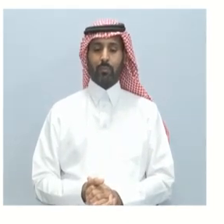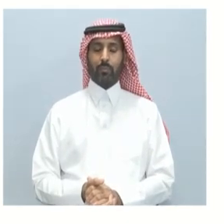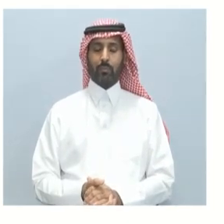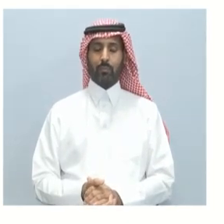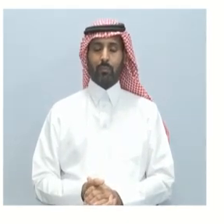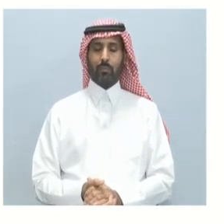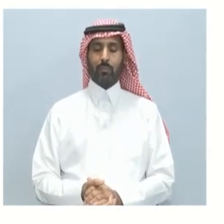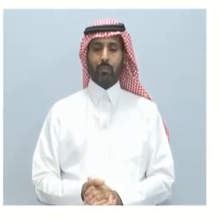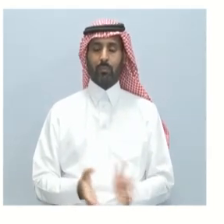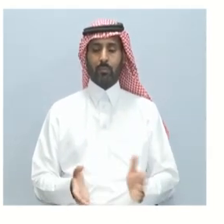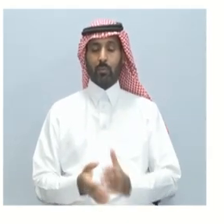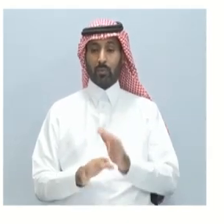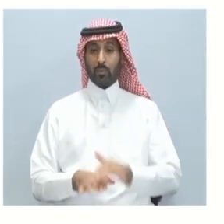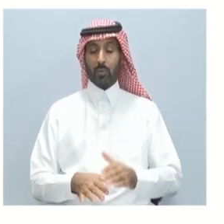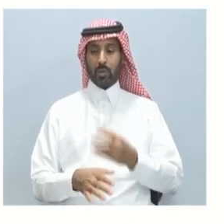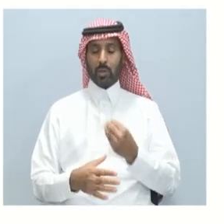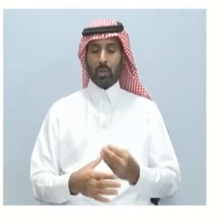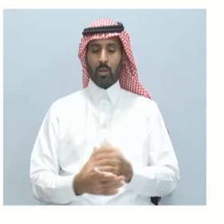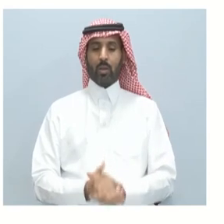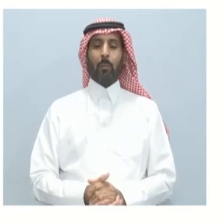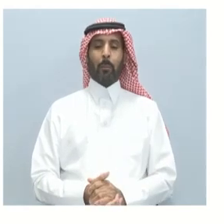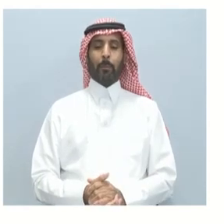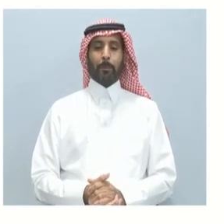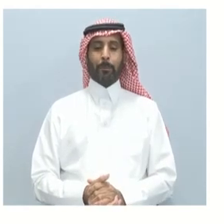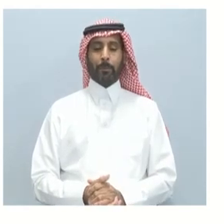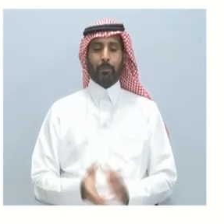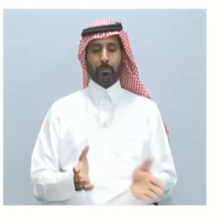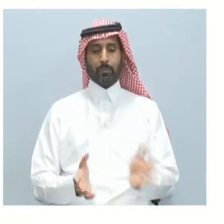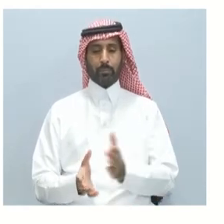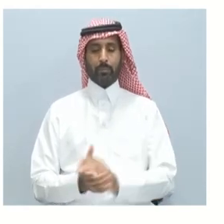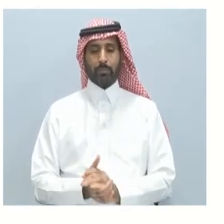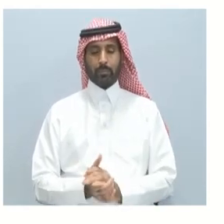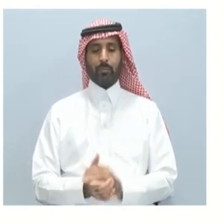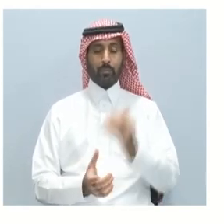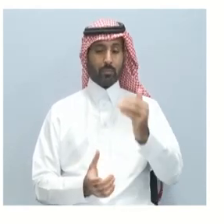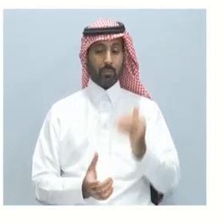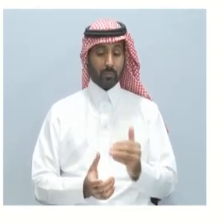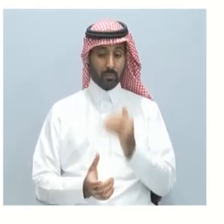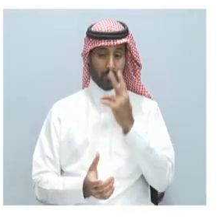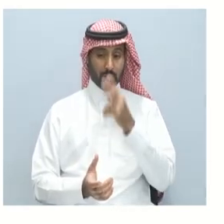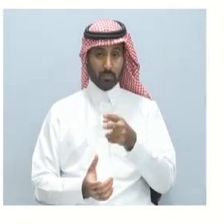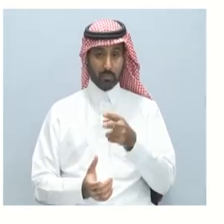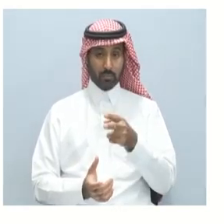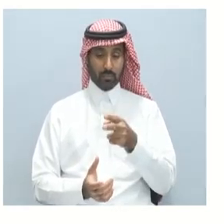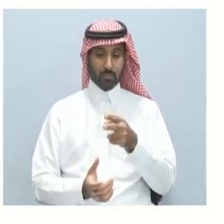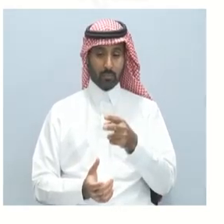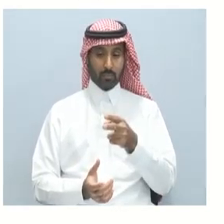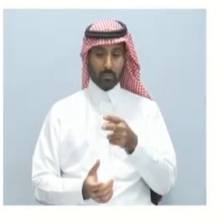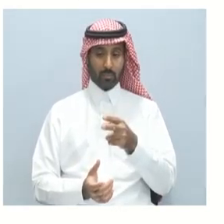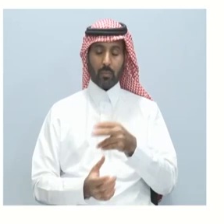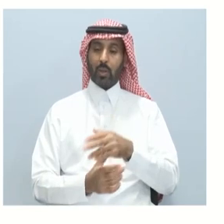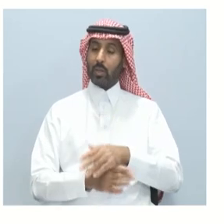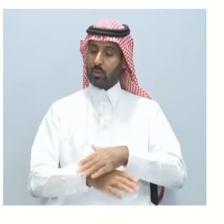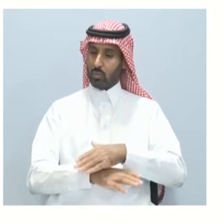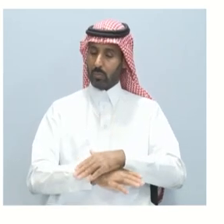And he had sense and aura of peace. Now, there are other words. We can say that he was patient.